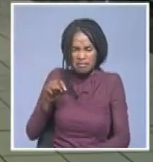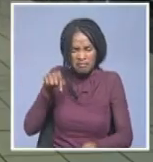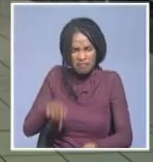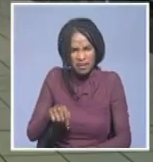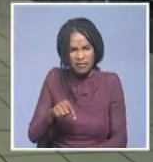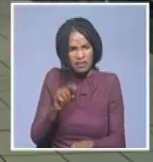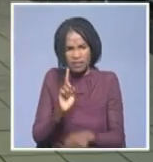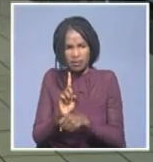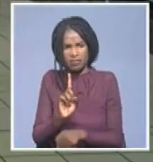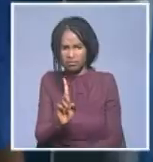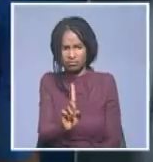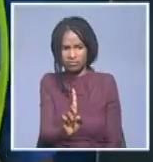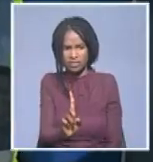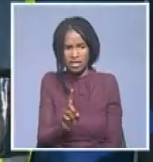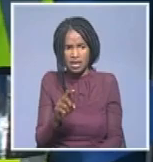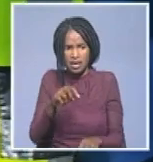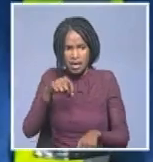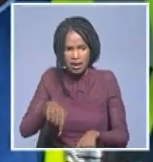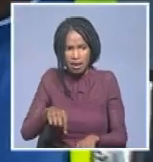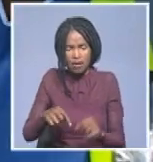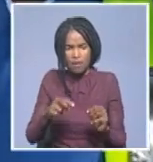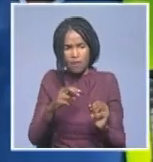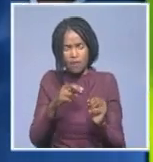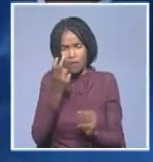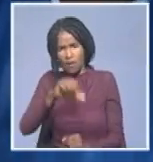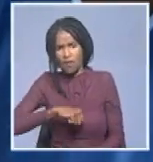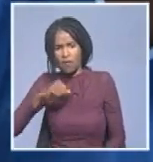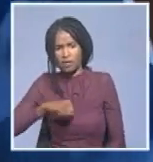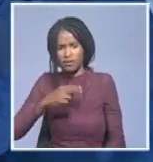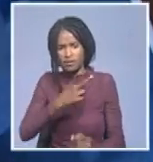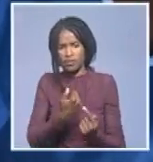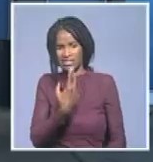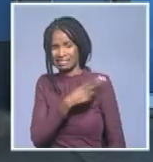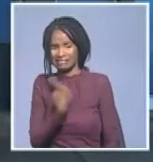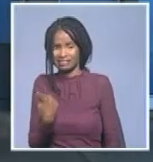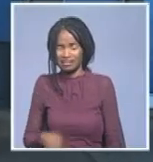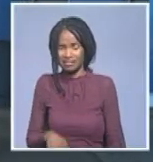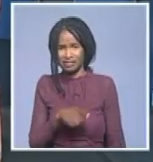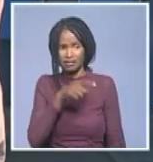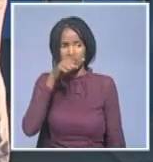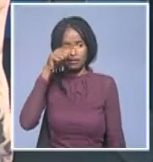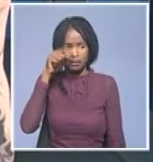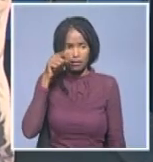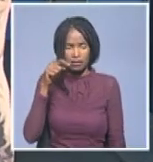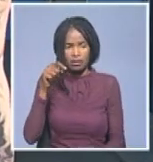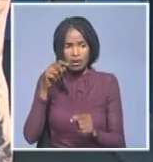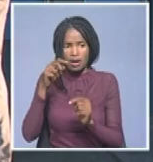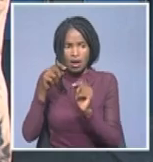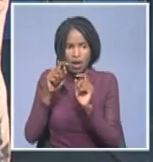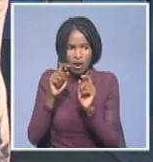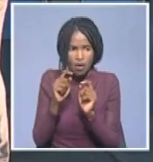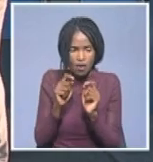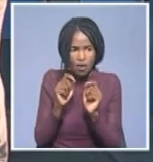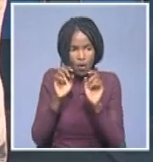have happened now in this advent of coronavirus? We have activated our national